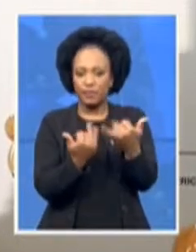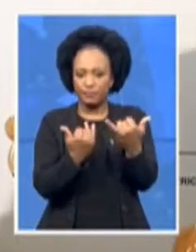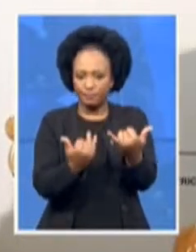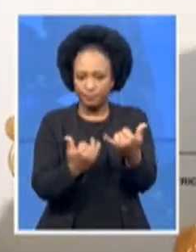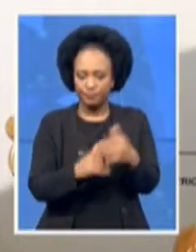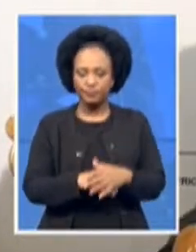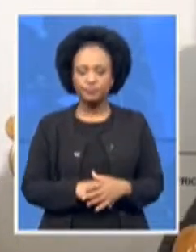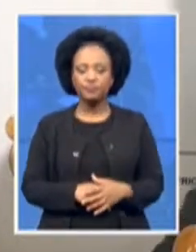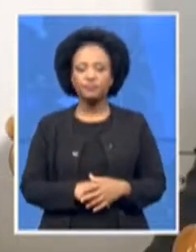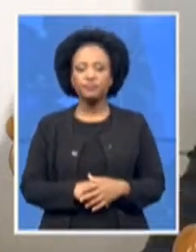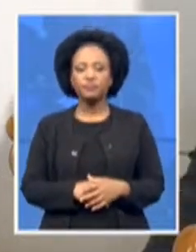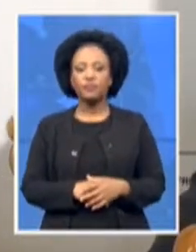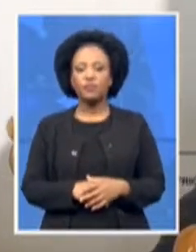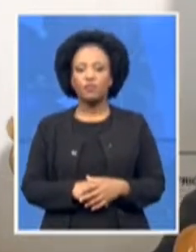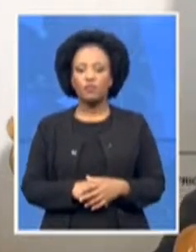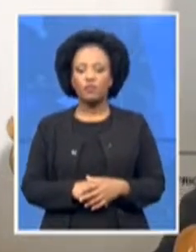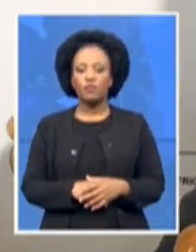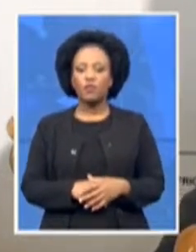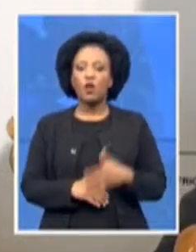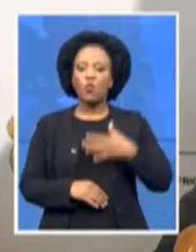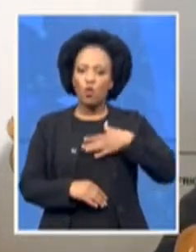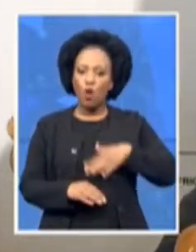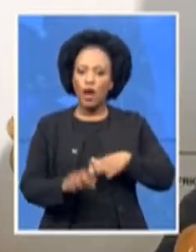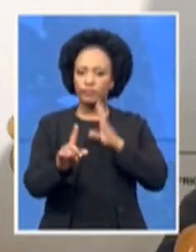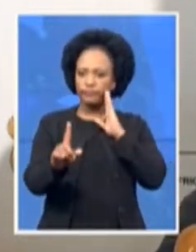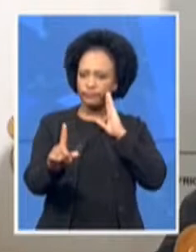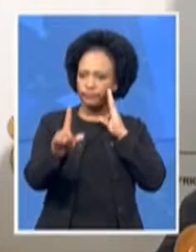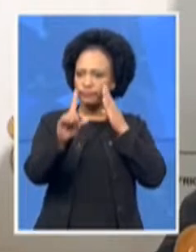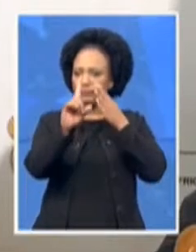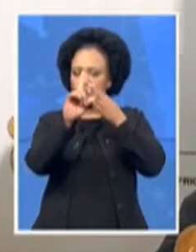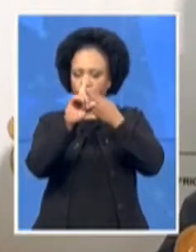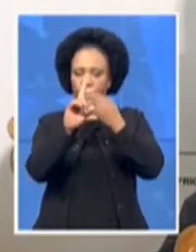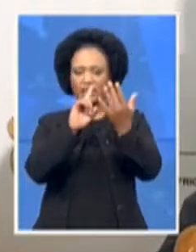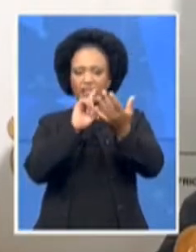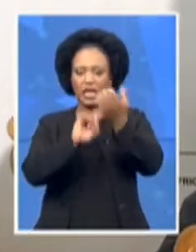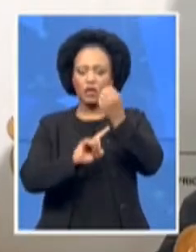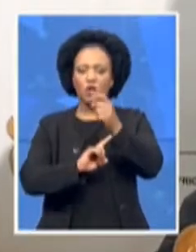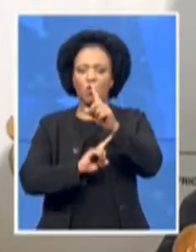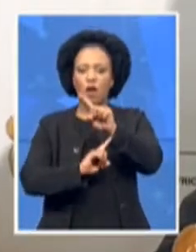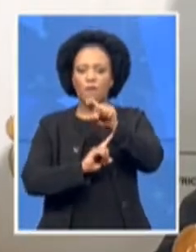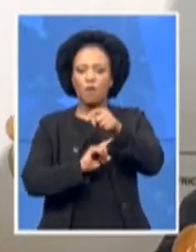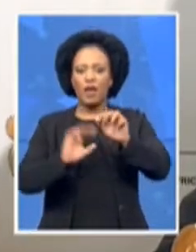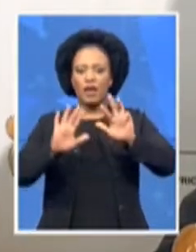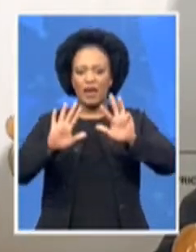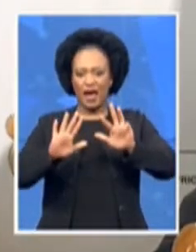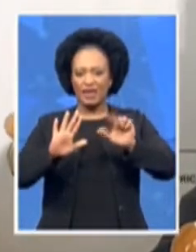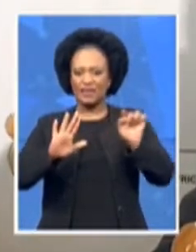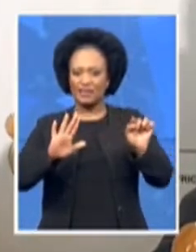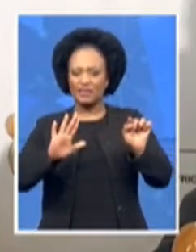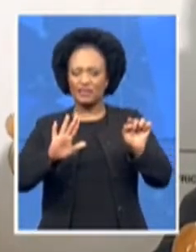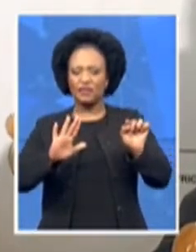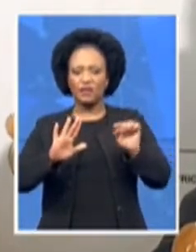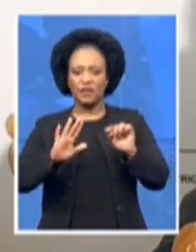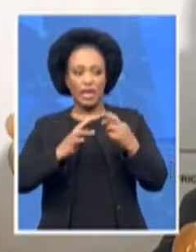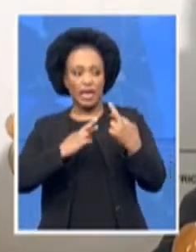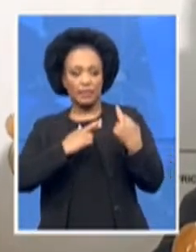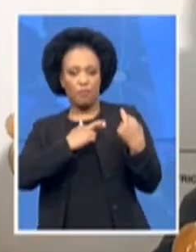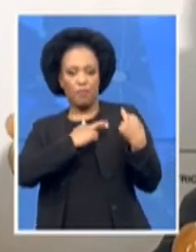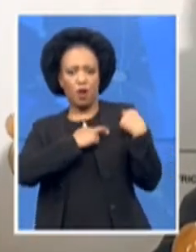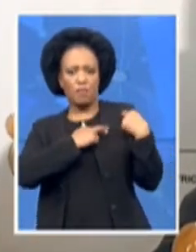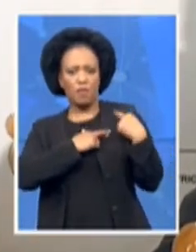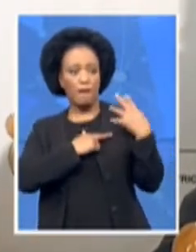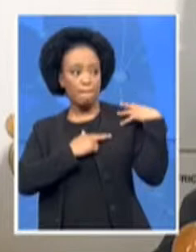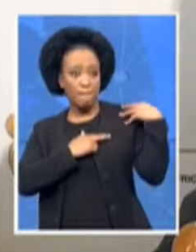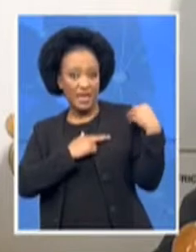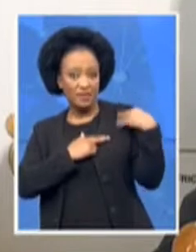target of 1.9, we must remember that is not the responsibility of the minister alone. All of us in the Free State, we